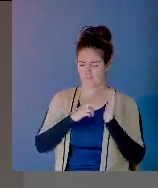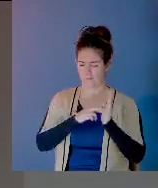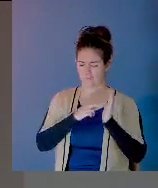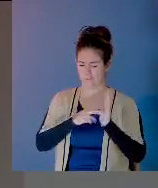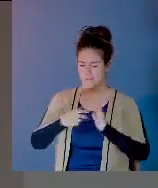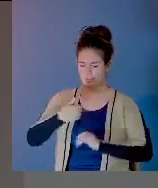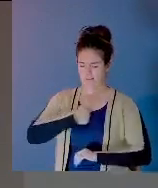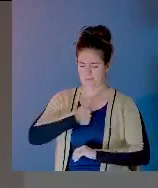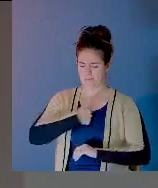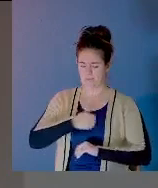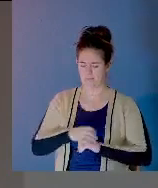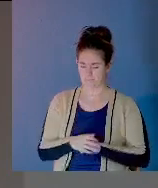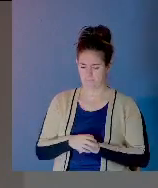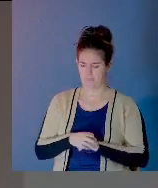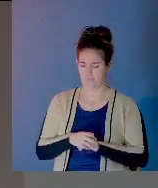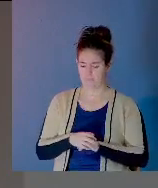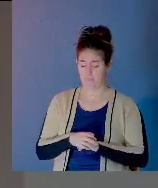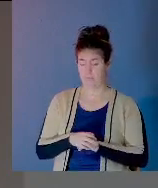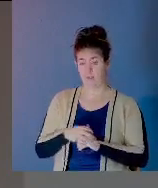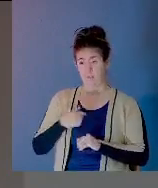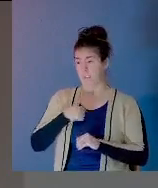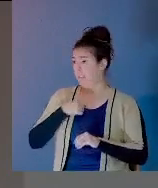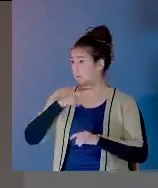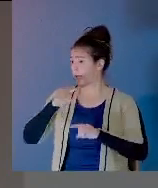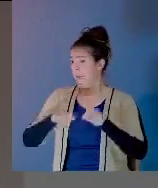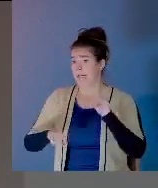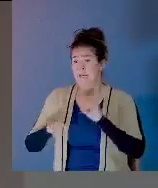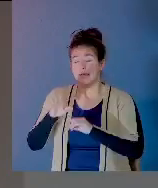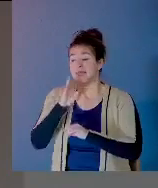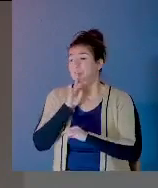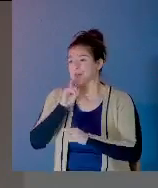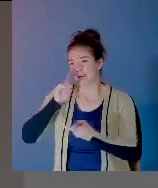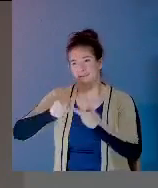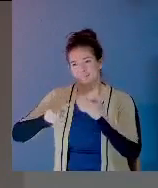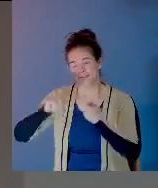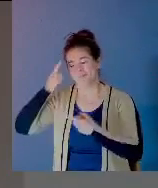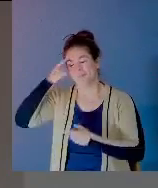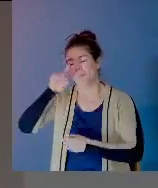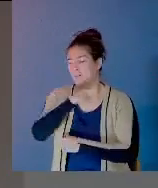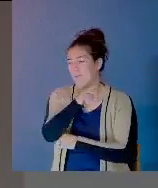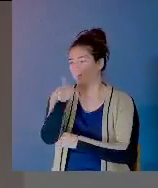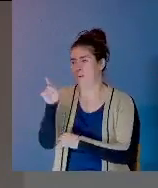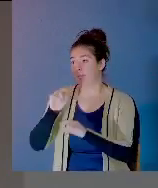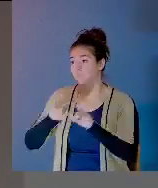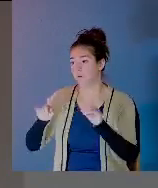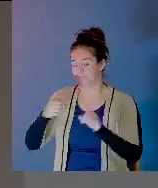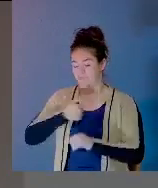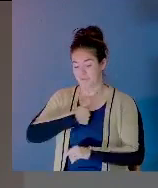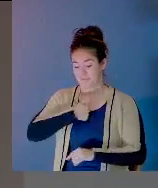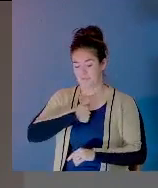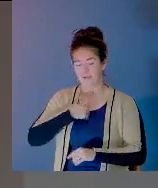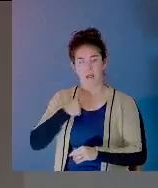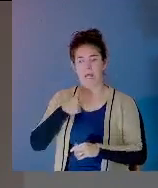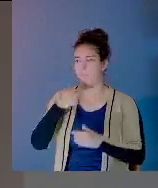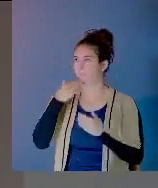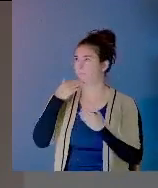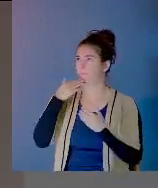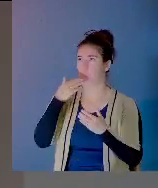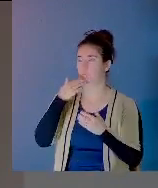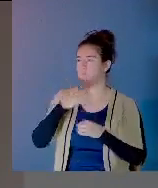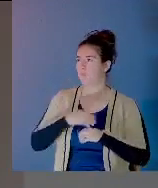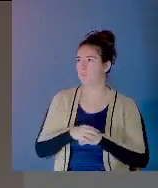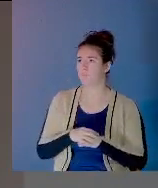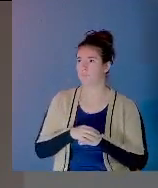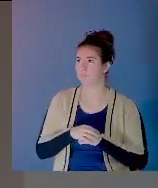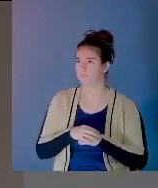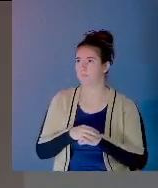I don't know about you, and I can't speak for you, but man, I'm so grateful. I'm so, so grateful